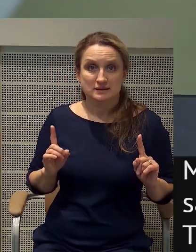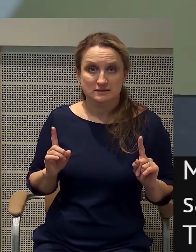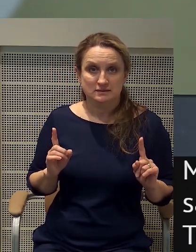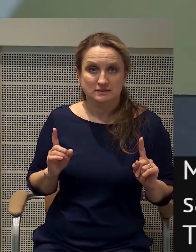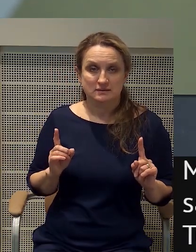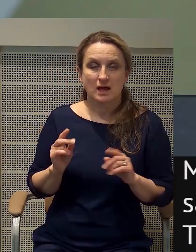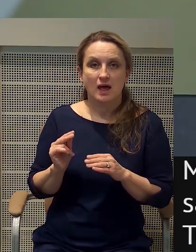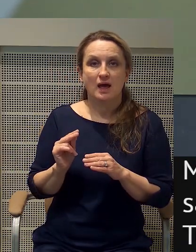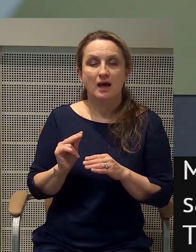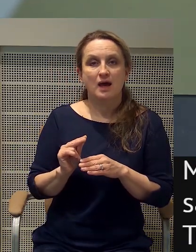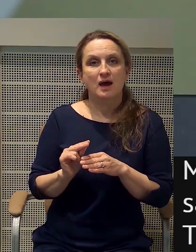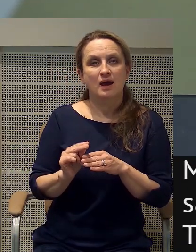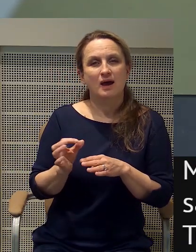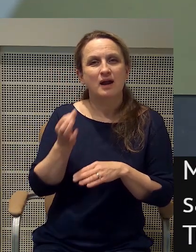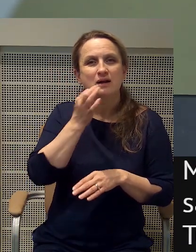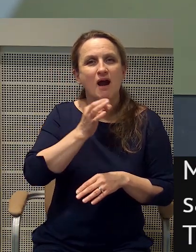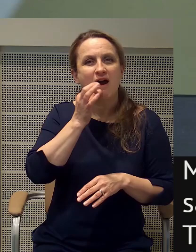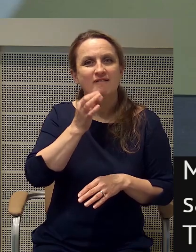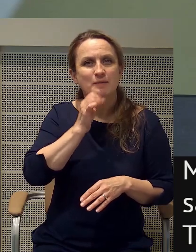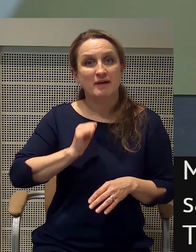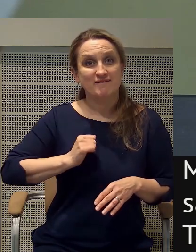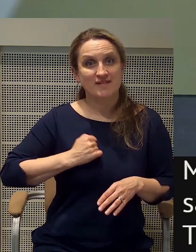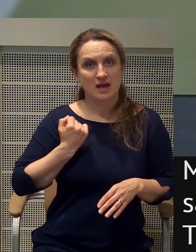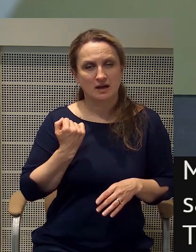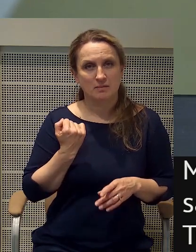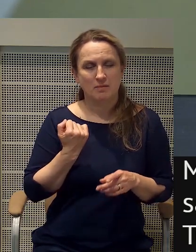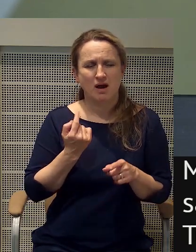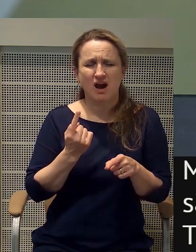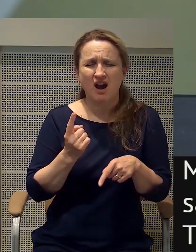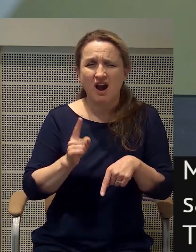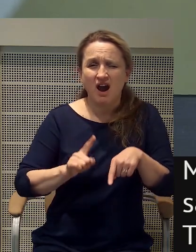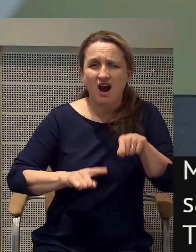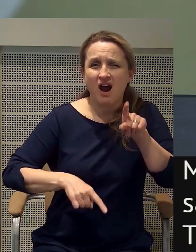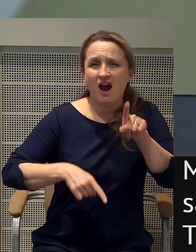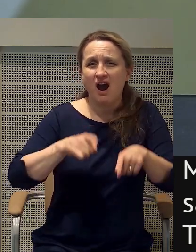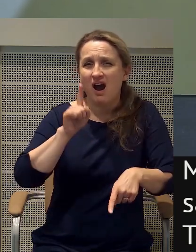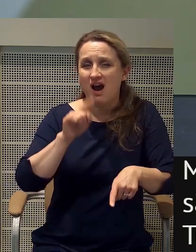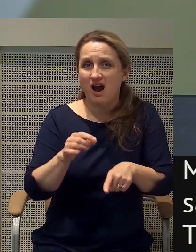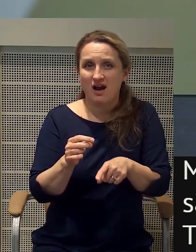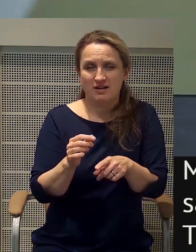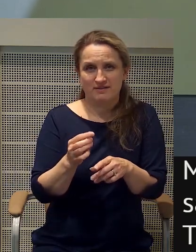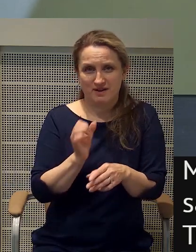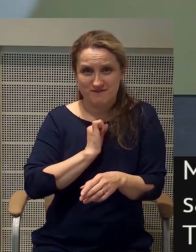the criteria has to be thoroughly analyzed and modified